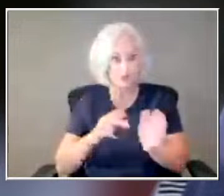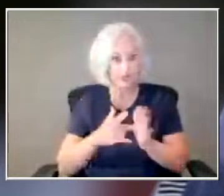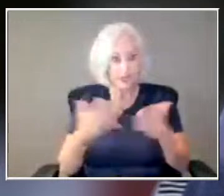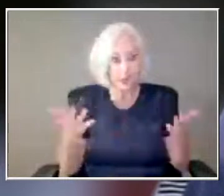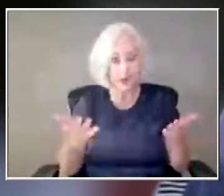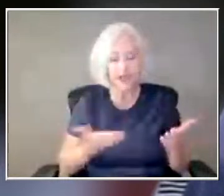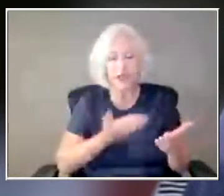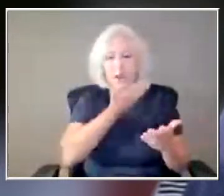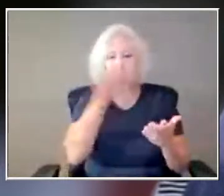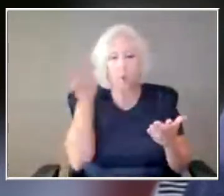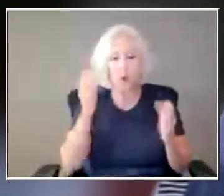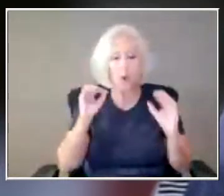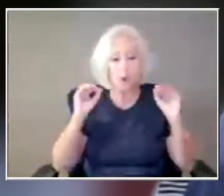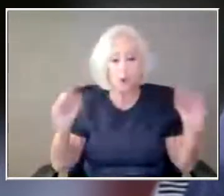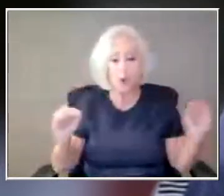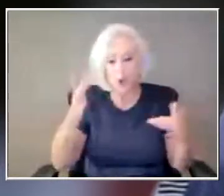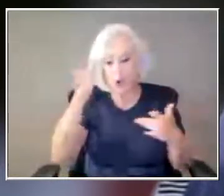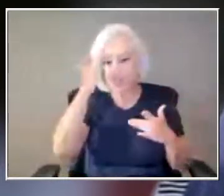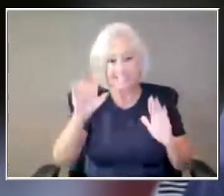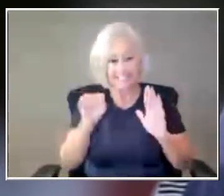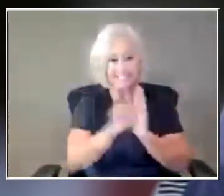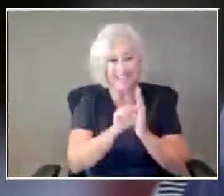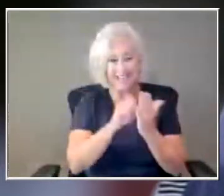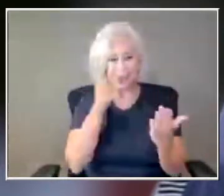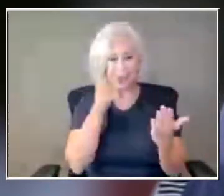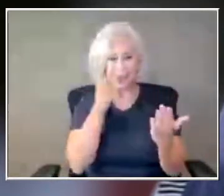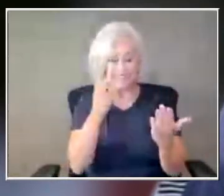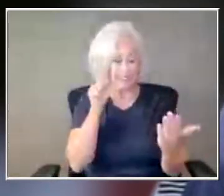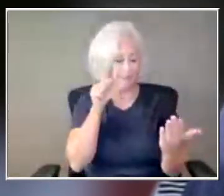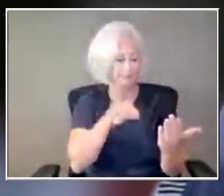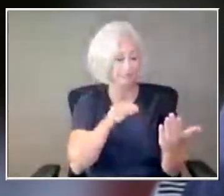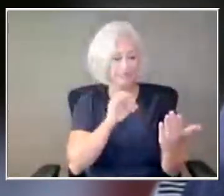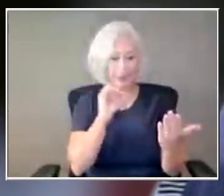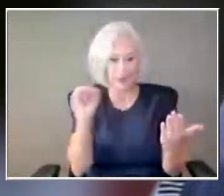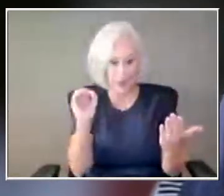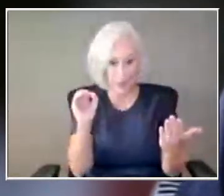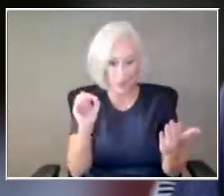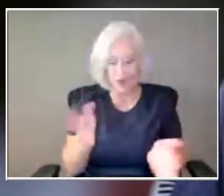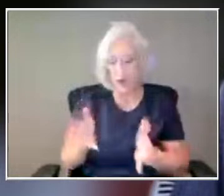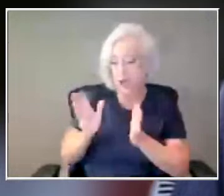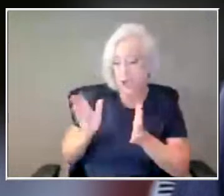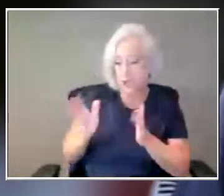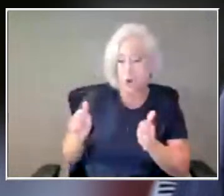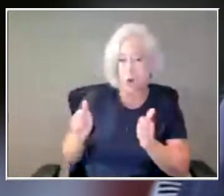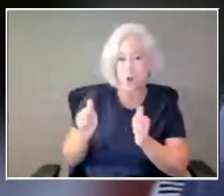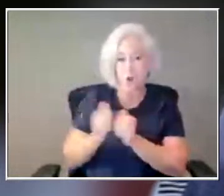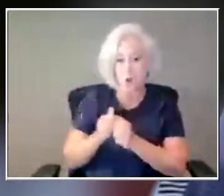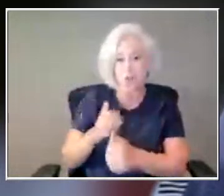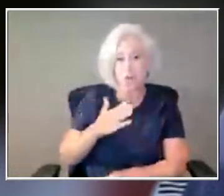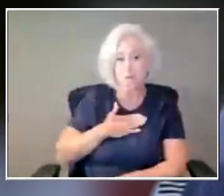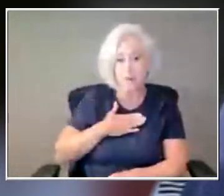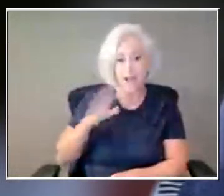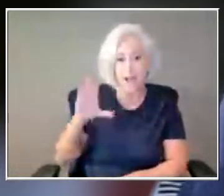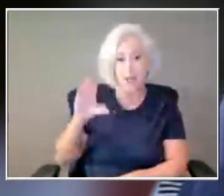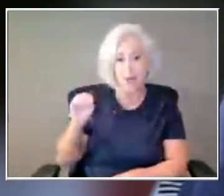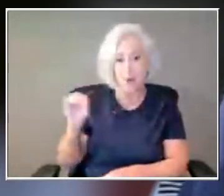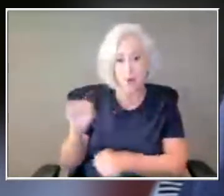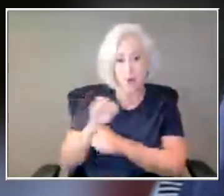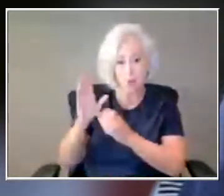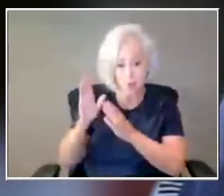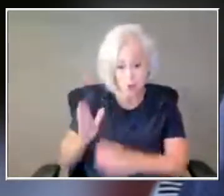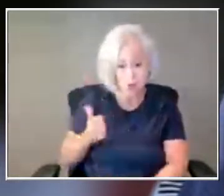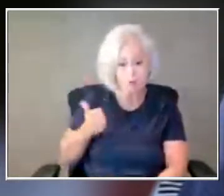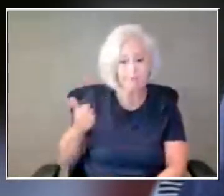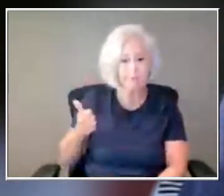sure to talk to my coworkers, one of whom has his own battle with prostate cancer going on.